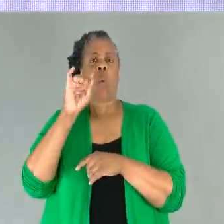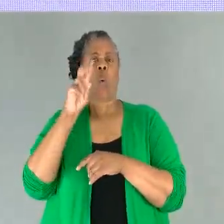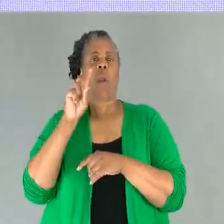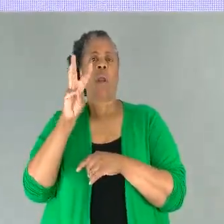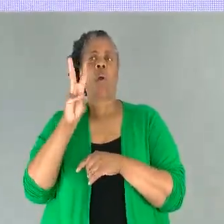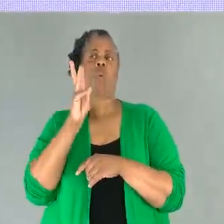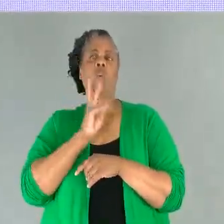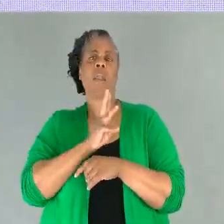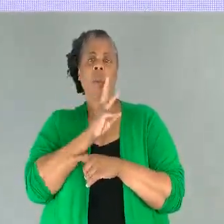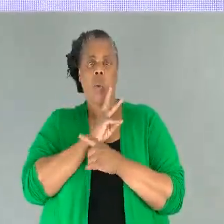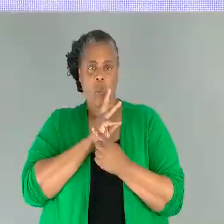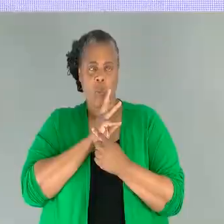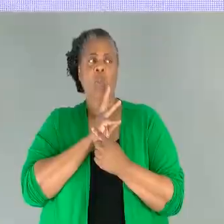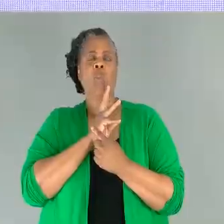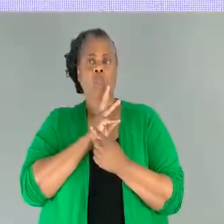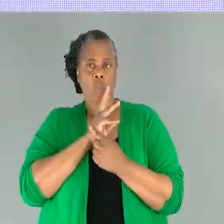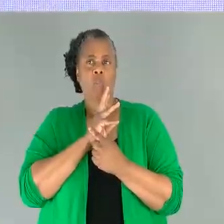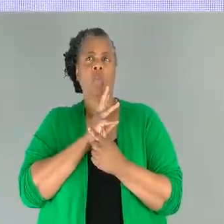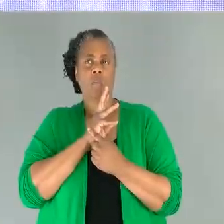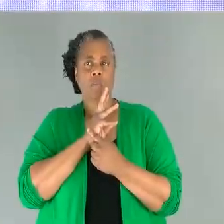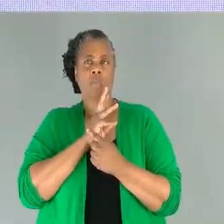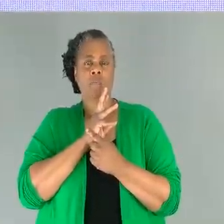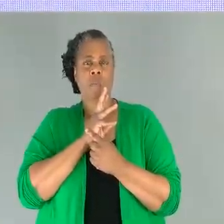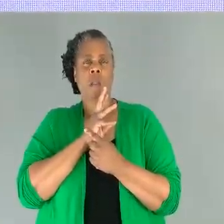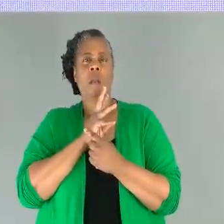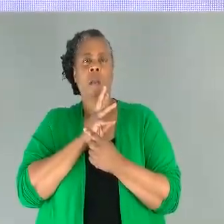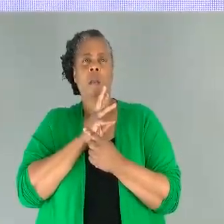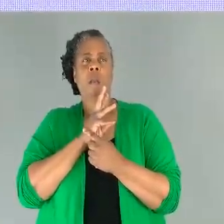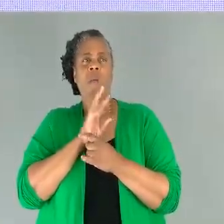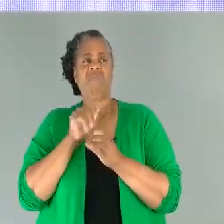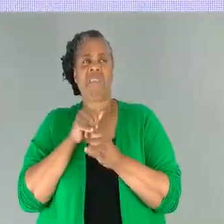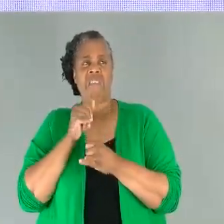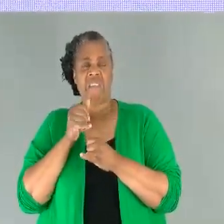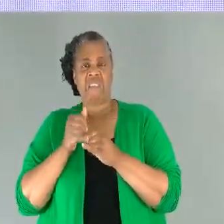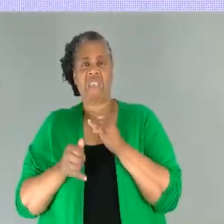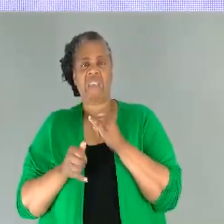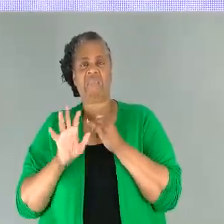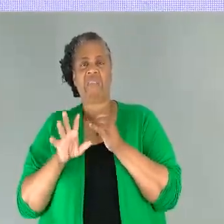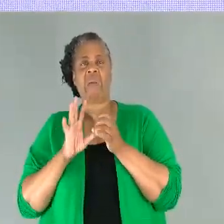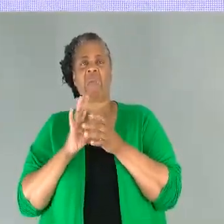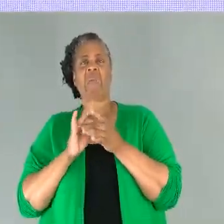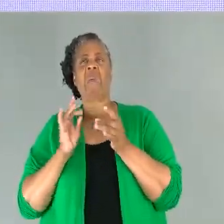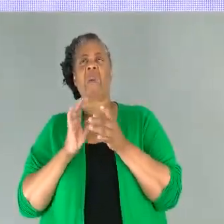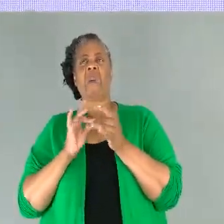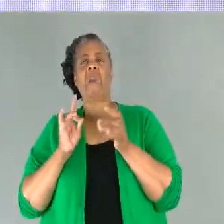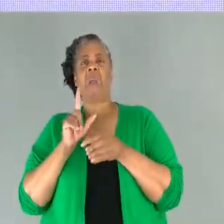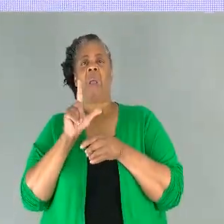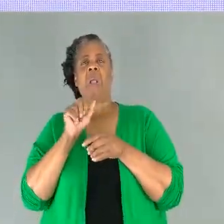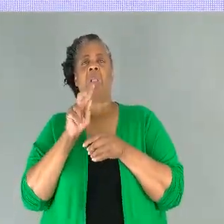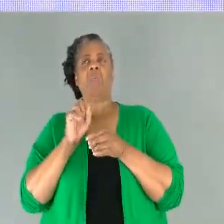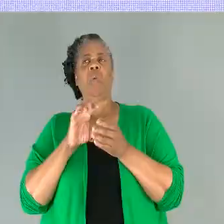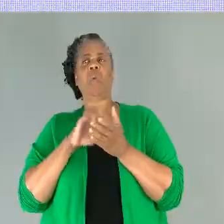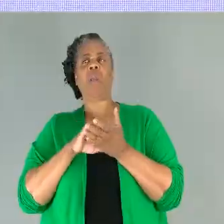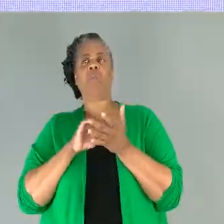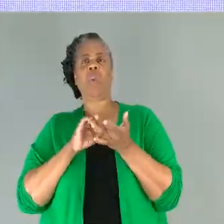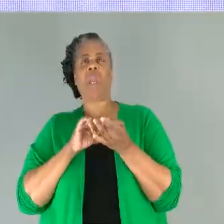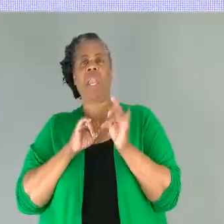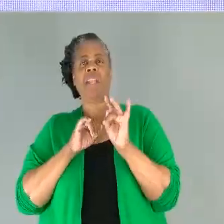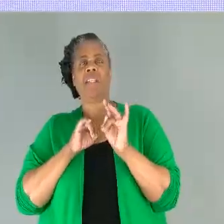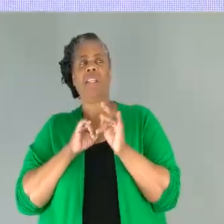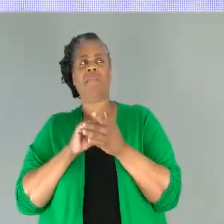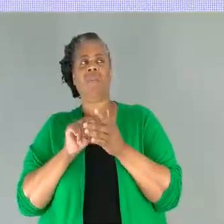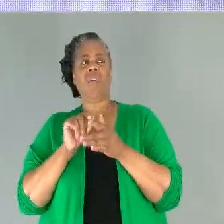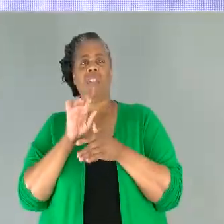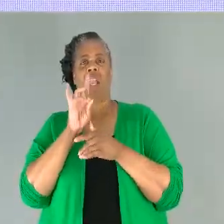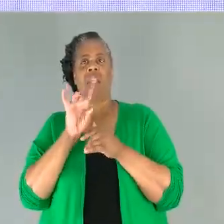At the end of the pericope of Luke chapter 18, verses 1, verse number 8 to